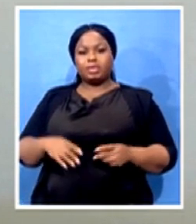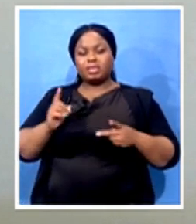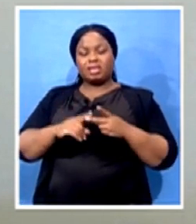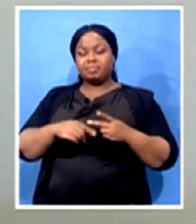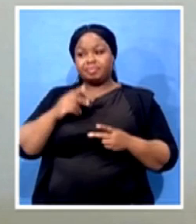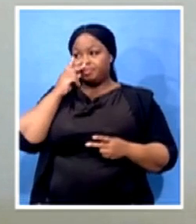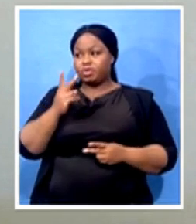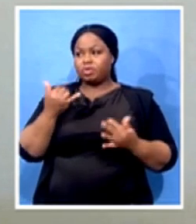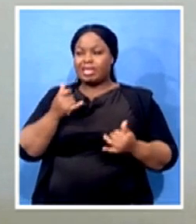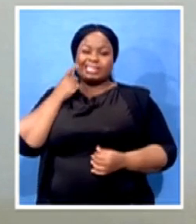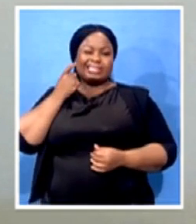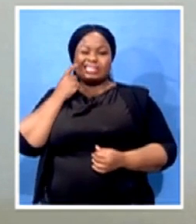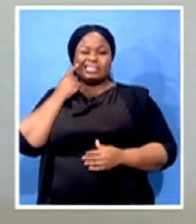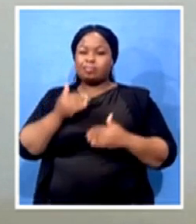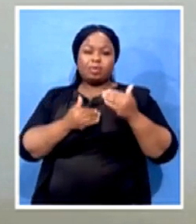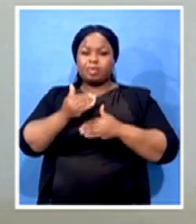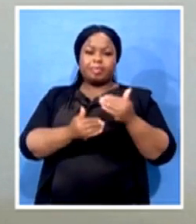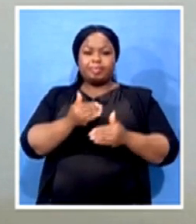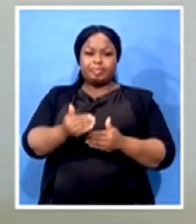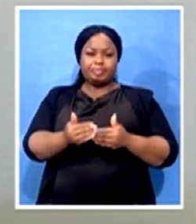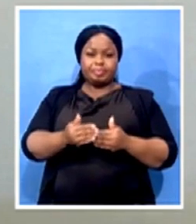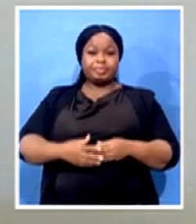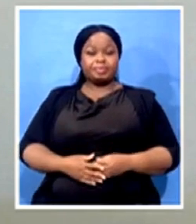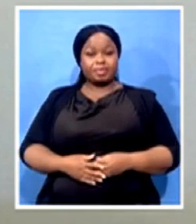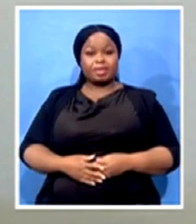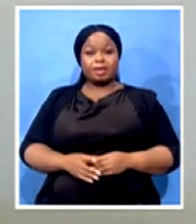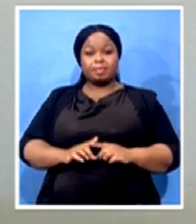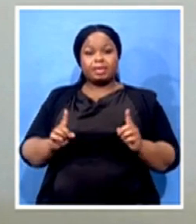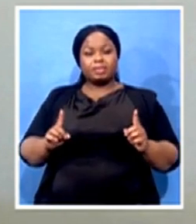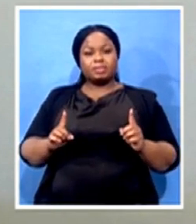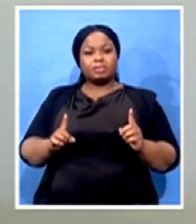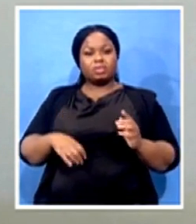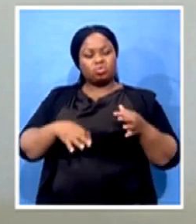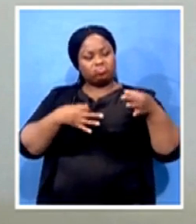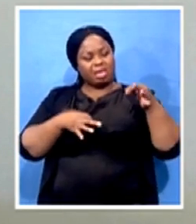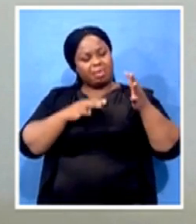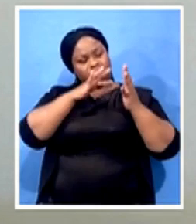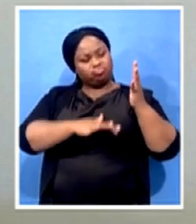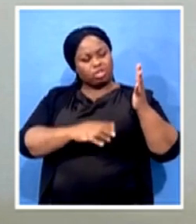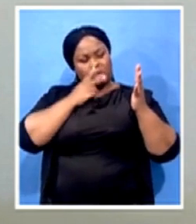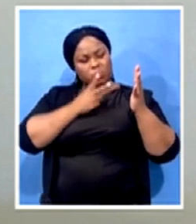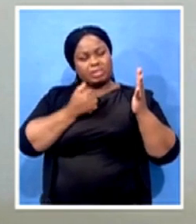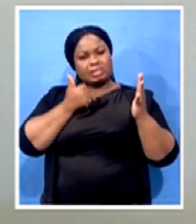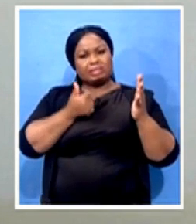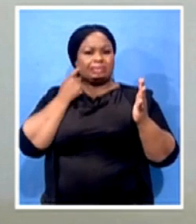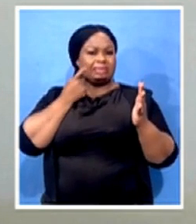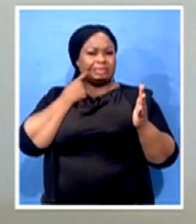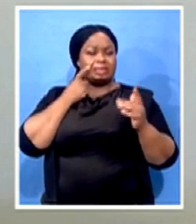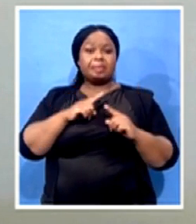procedure in the treaty, but the difficulty, in my view, is the